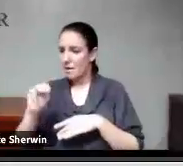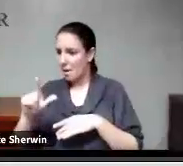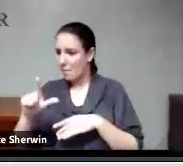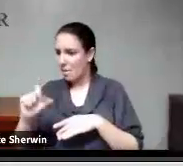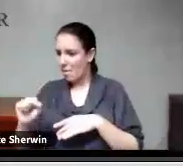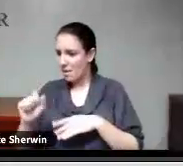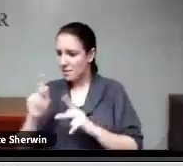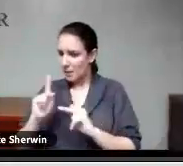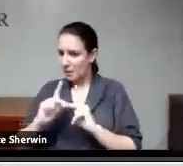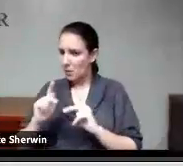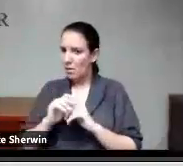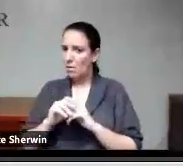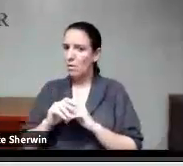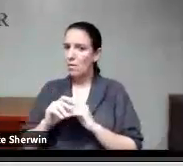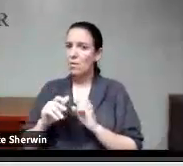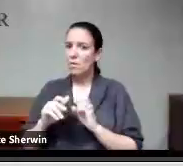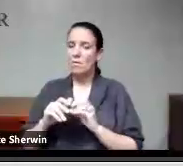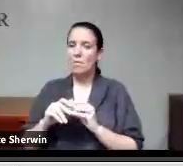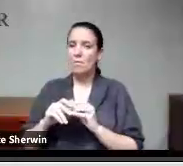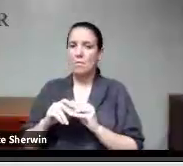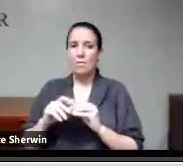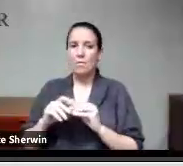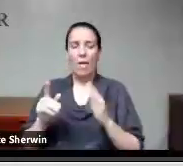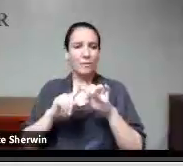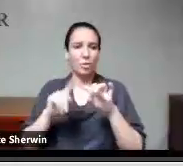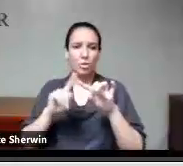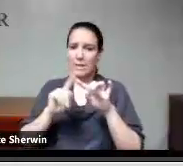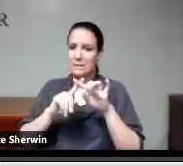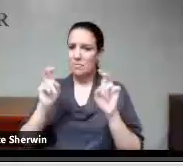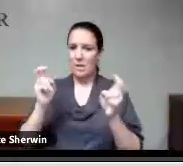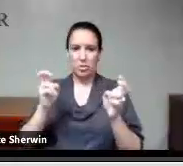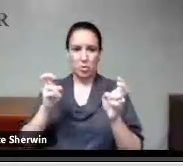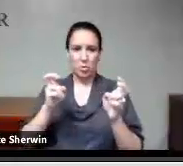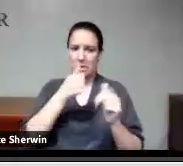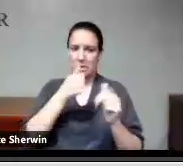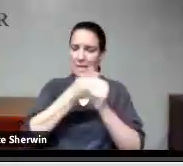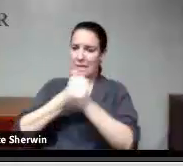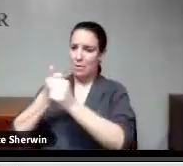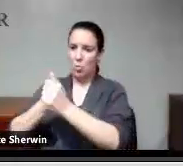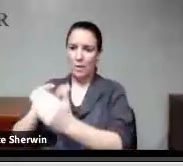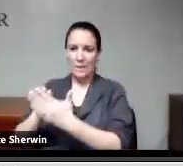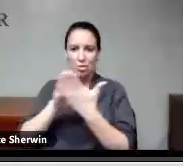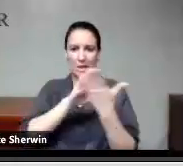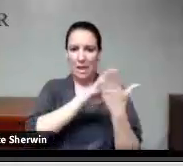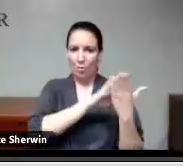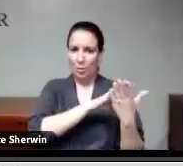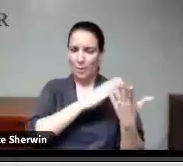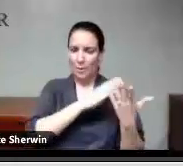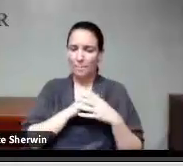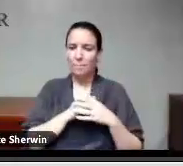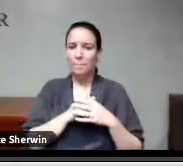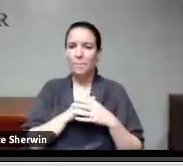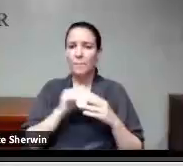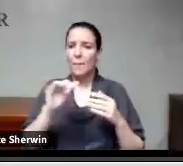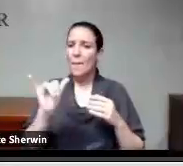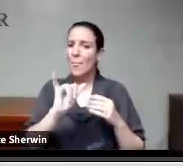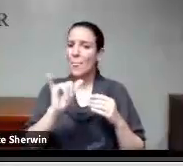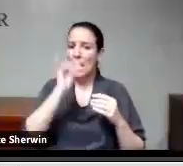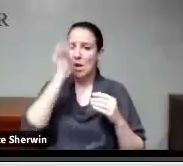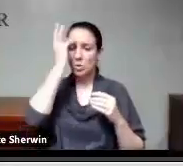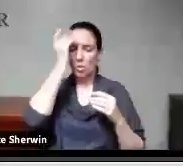kind of contentious issues as we think about diversity from an organizational culture point of view, as well as thinking about new